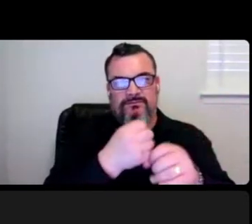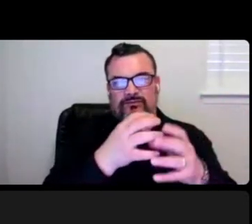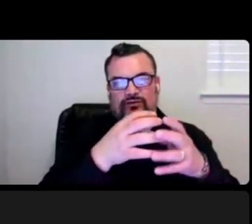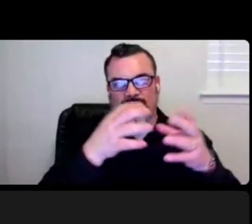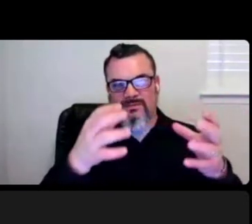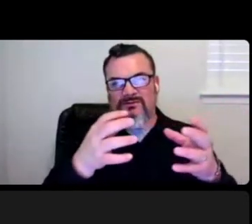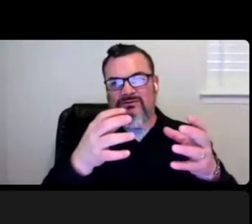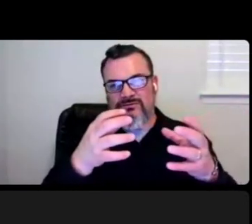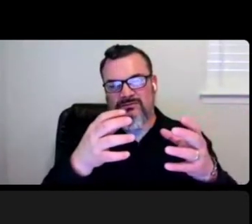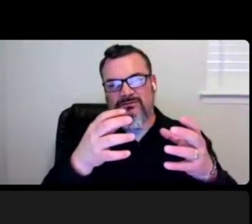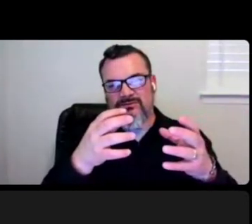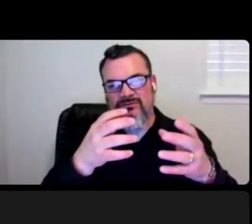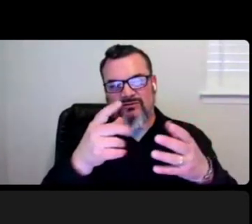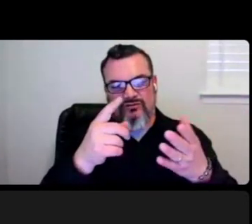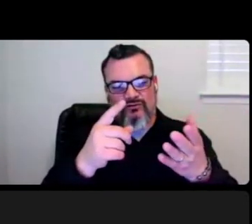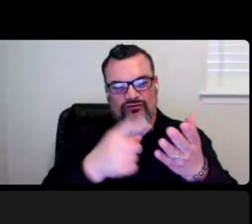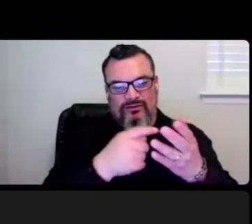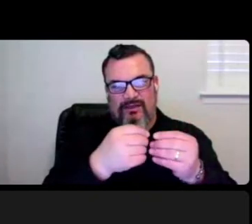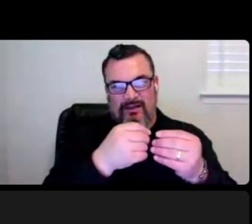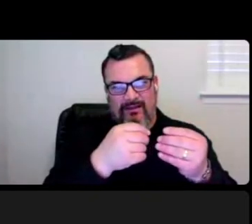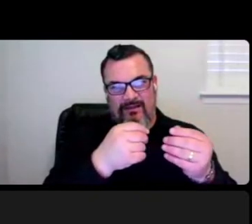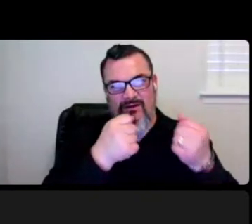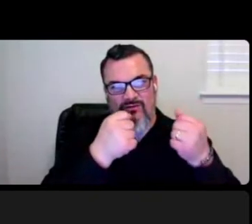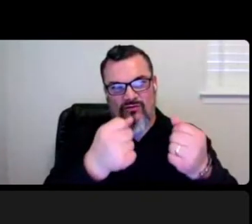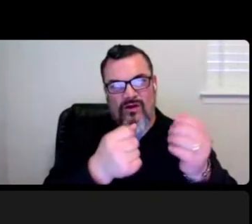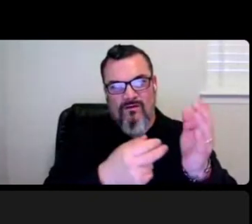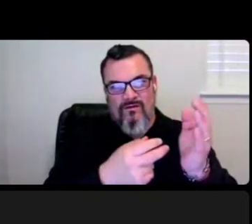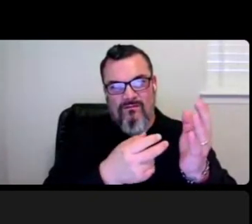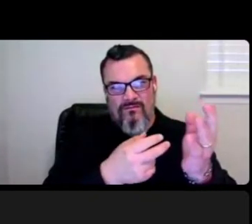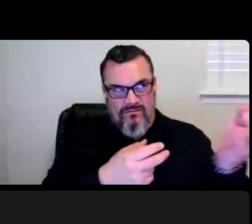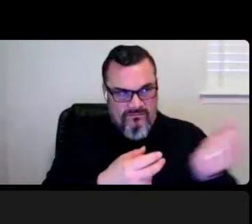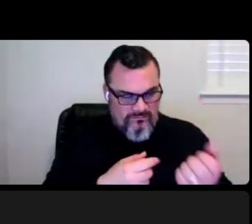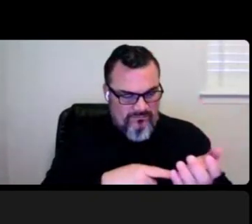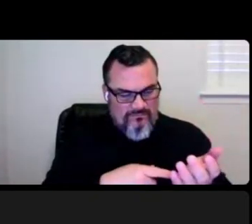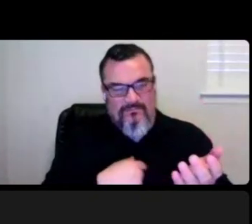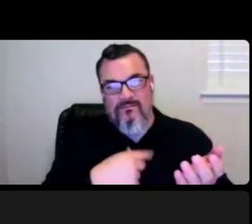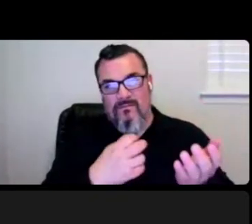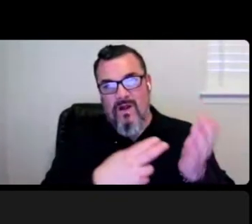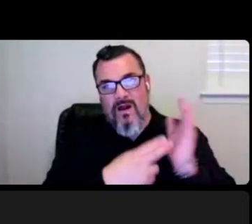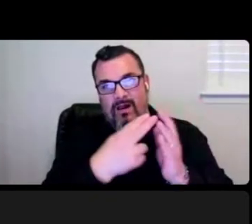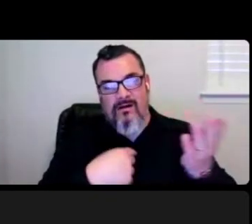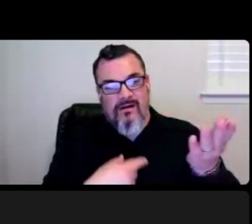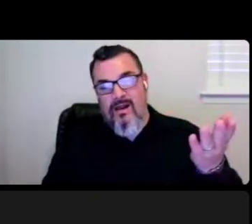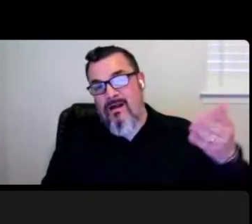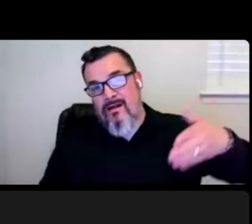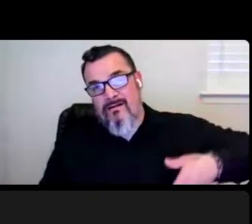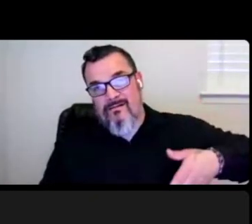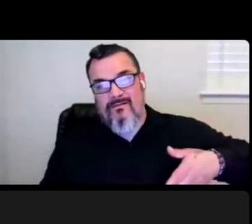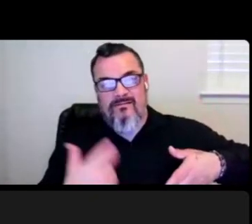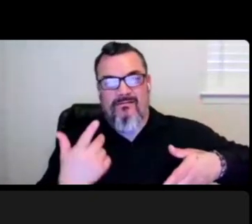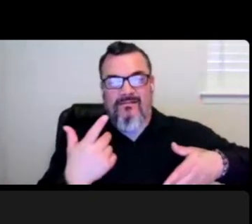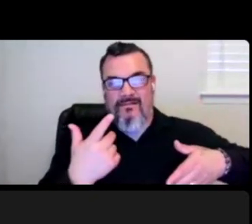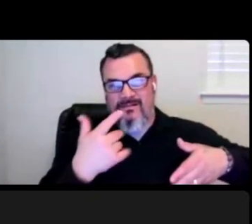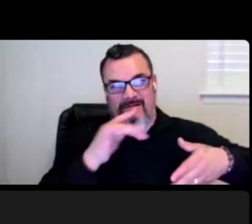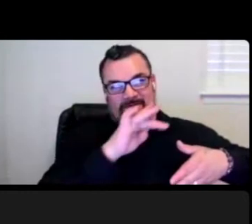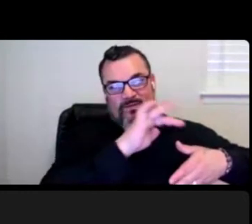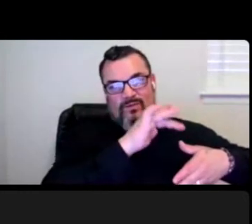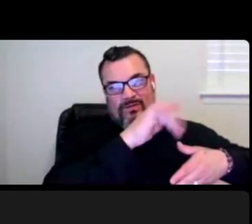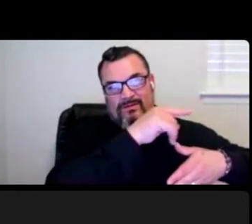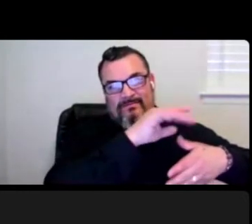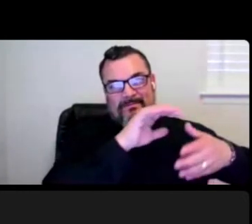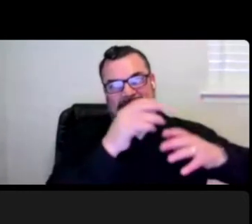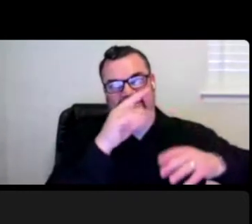drive-through. And I'd think, okay, that's the test. Am I going to be an honest man and just pocket that change that poor clerk messed